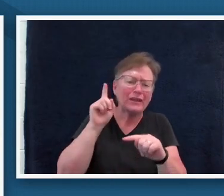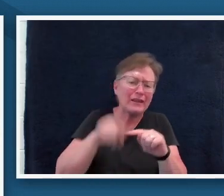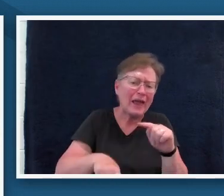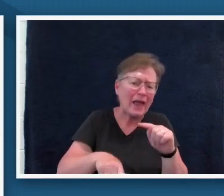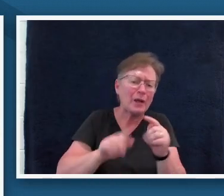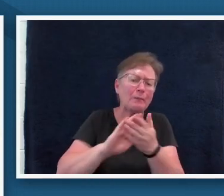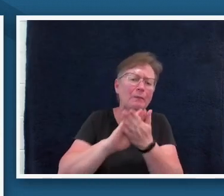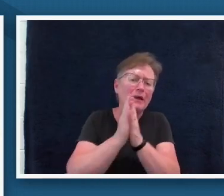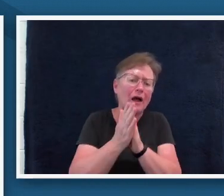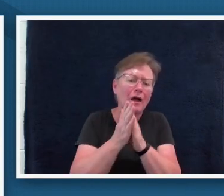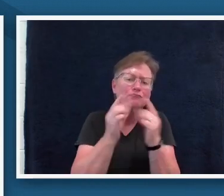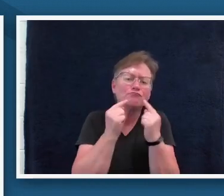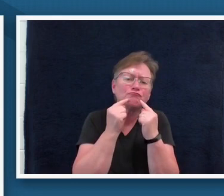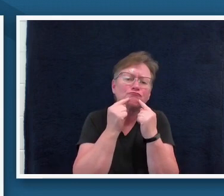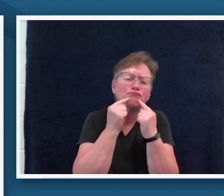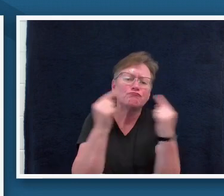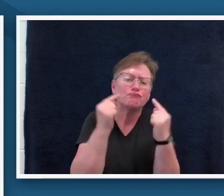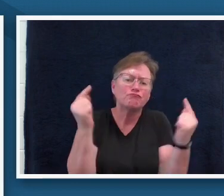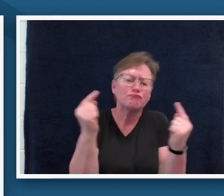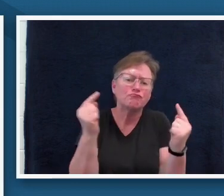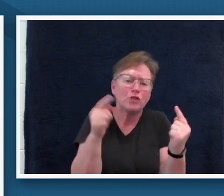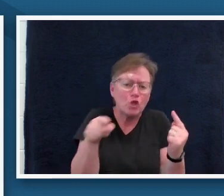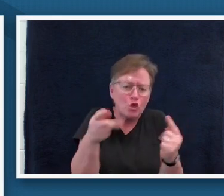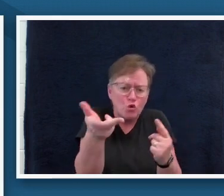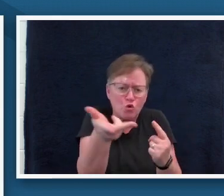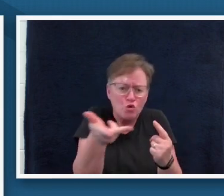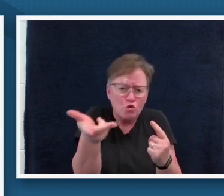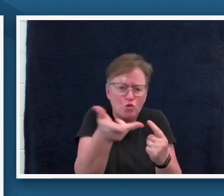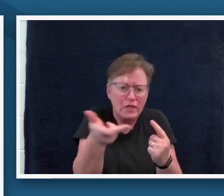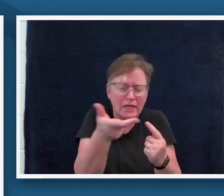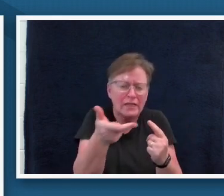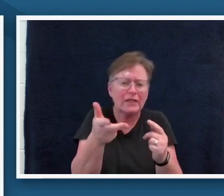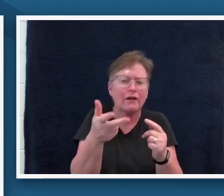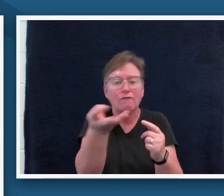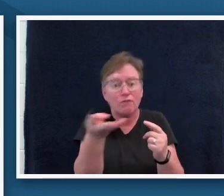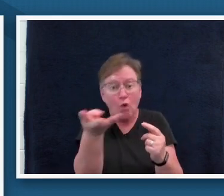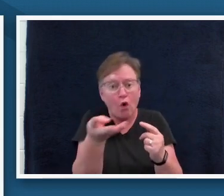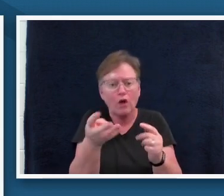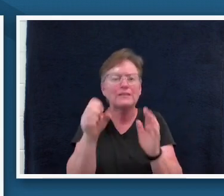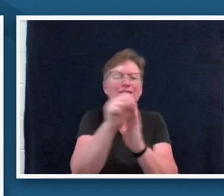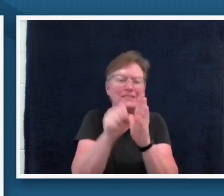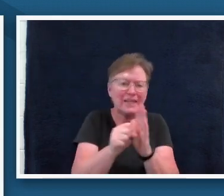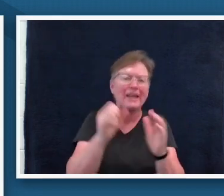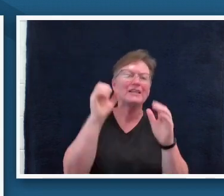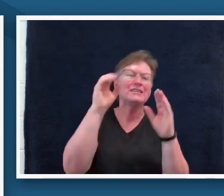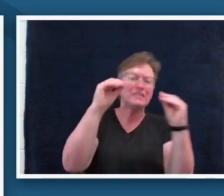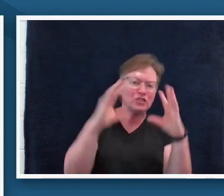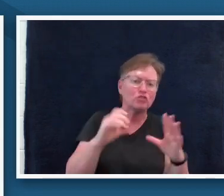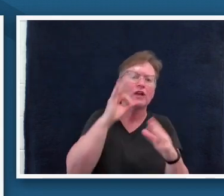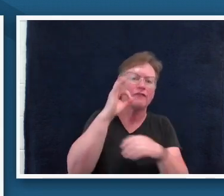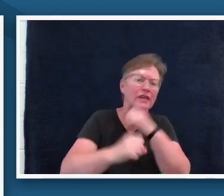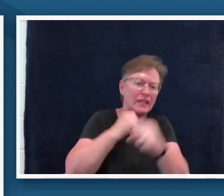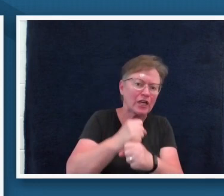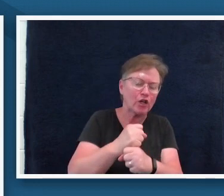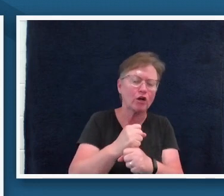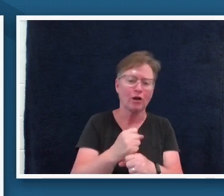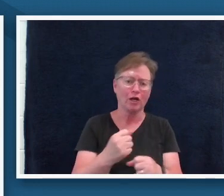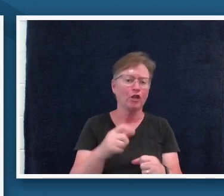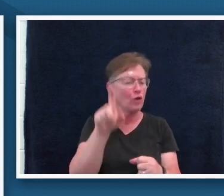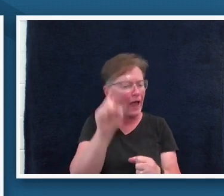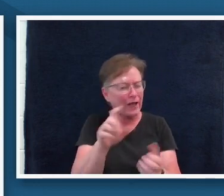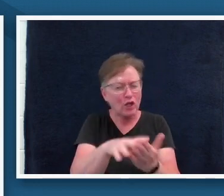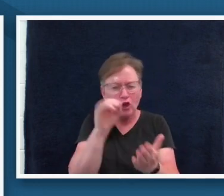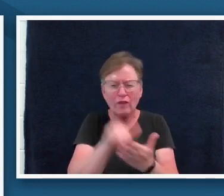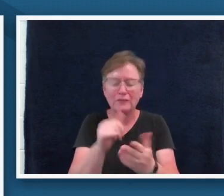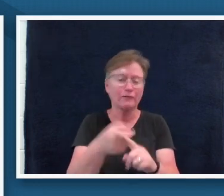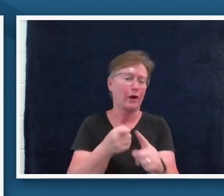as 2022 State Teachers of the Year if you had not learned this at some point. I don't know if it came from your grandma, James, or whoever else, but